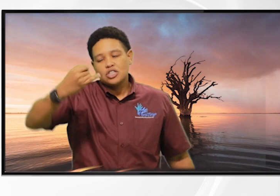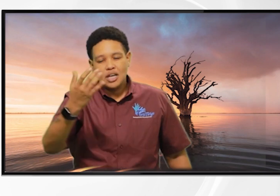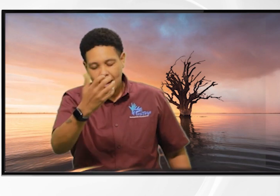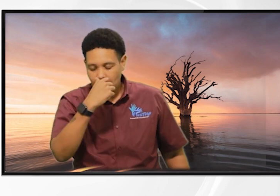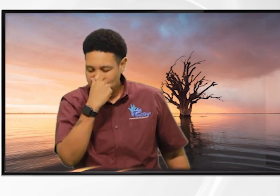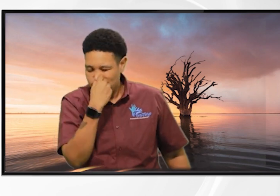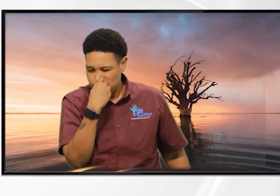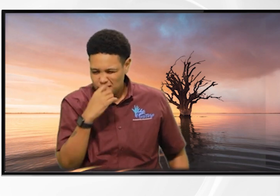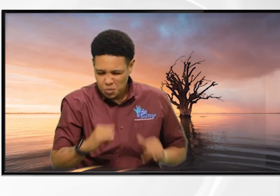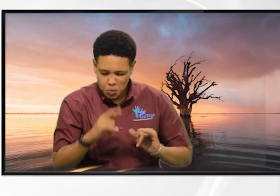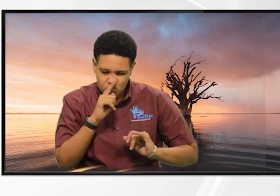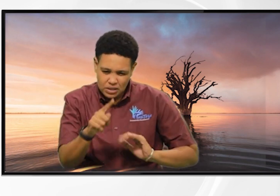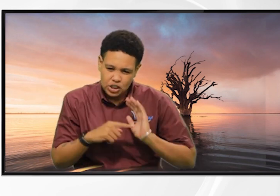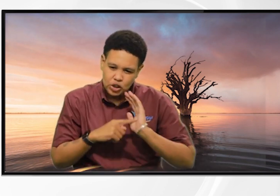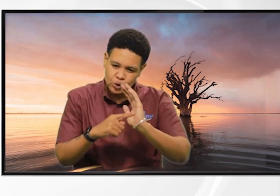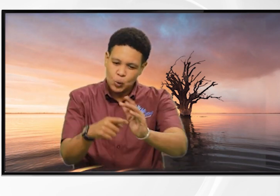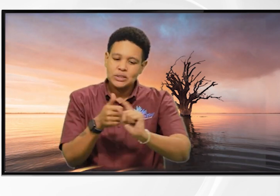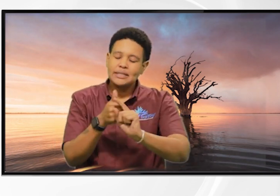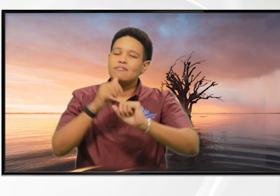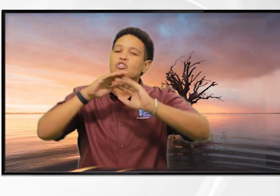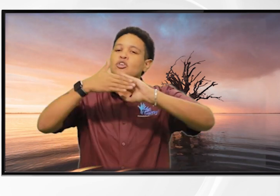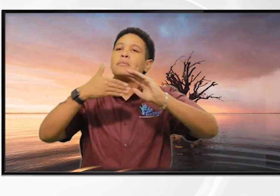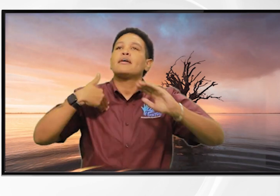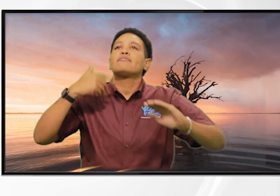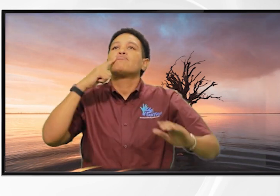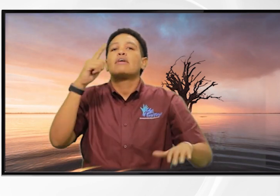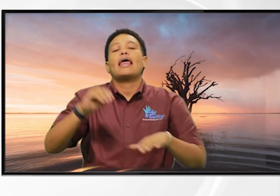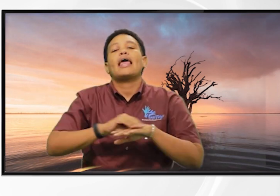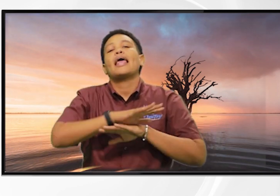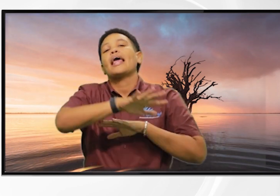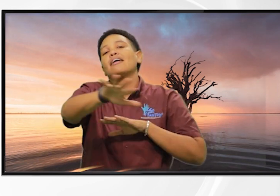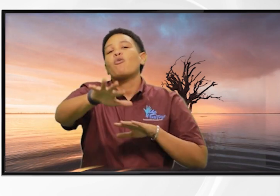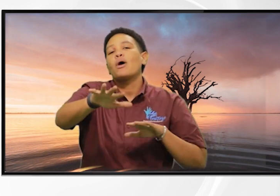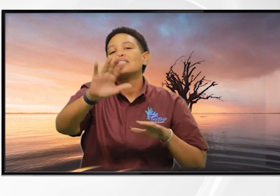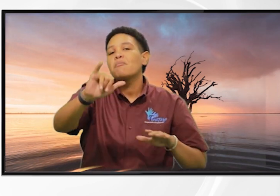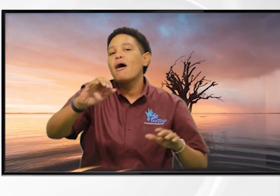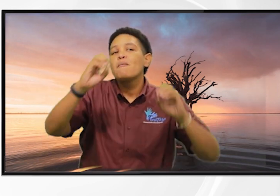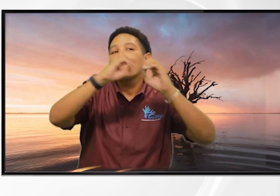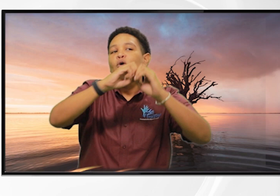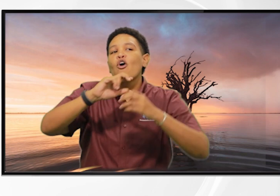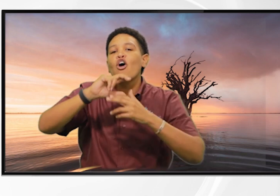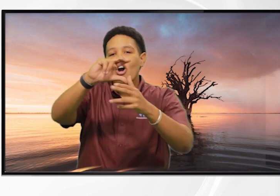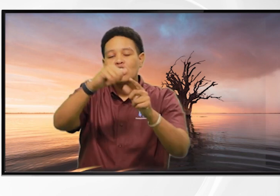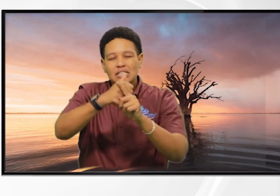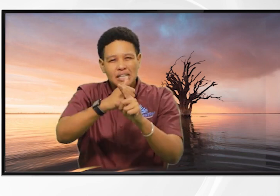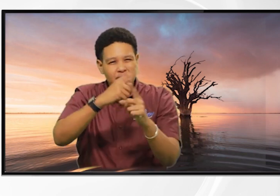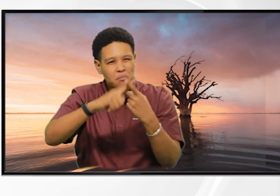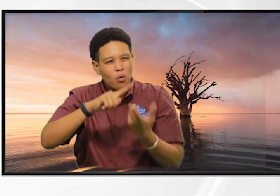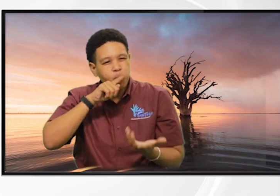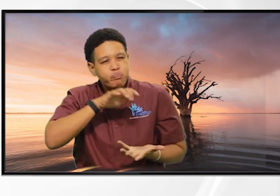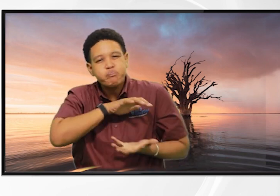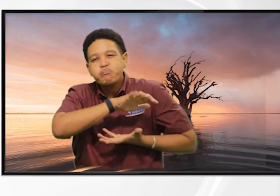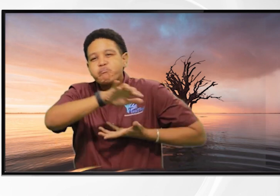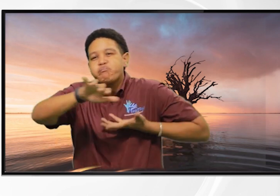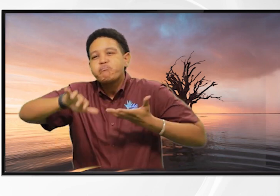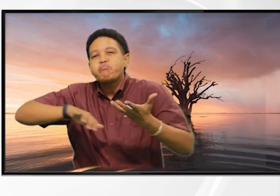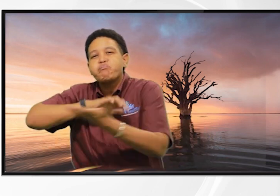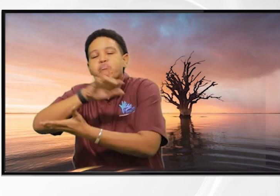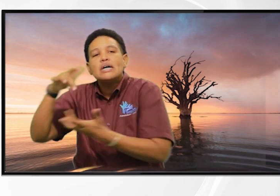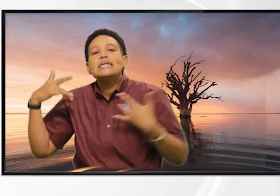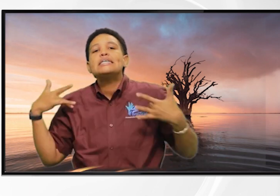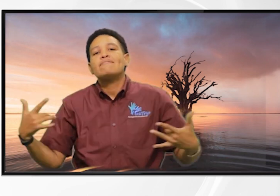Jamaica, which has shown that Jamaica has been influenced by more hurricanes and storm events